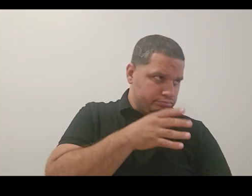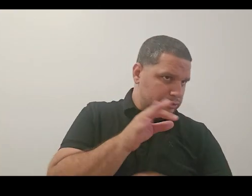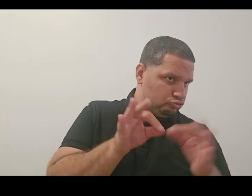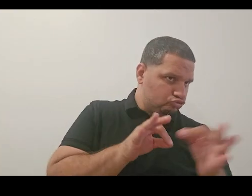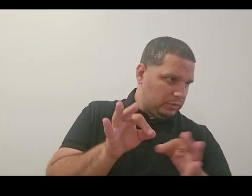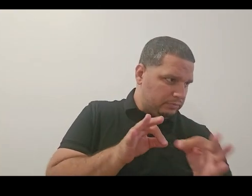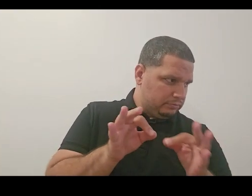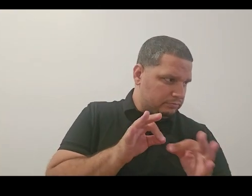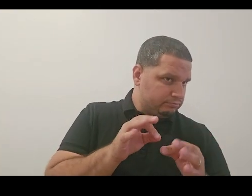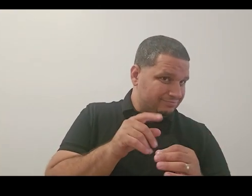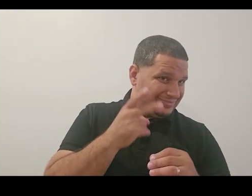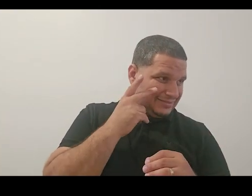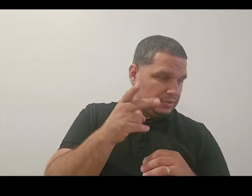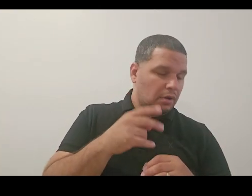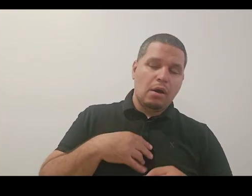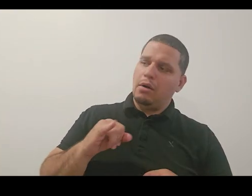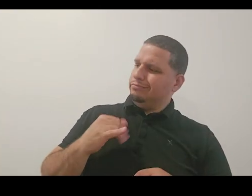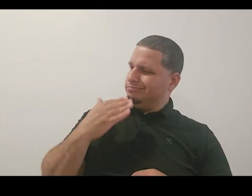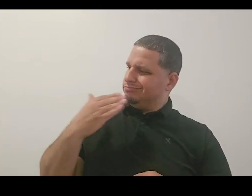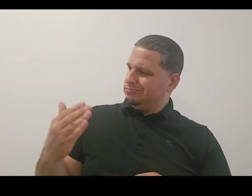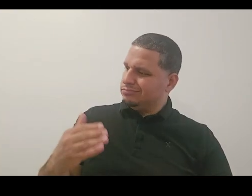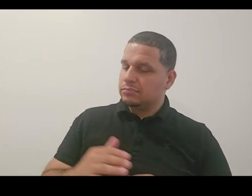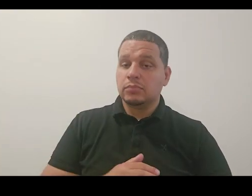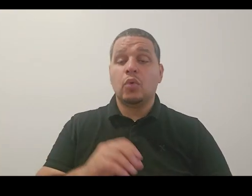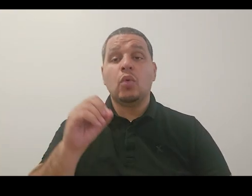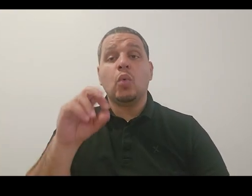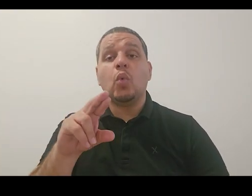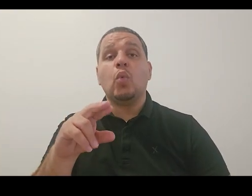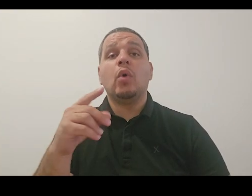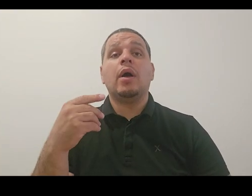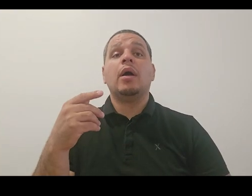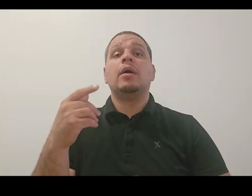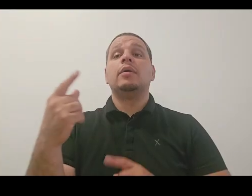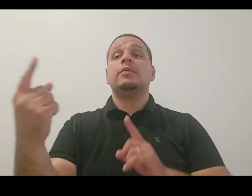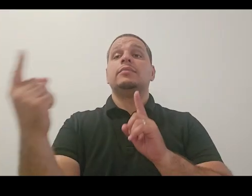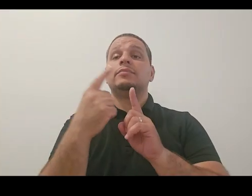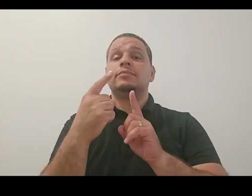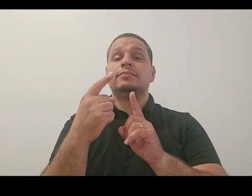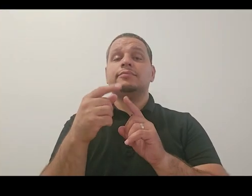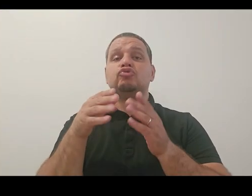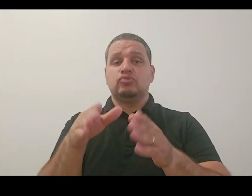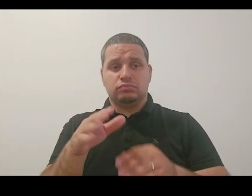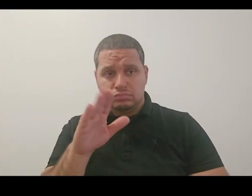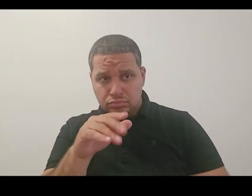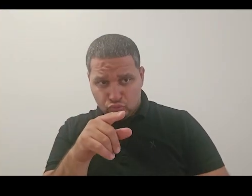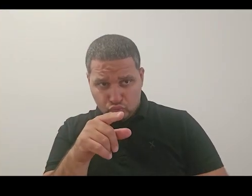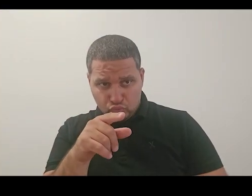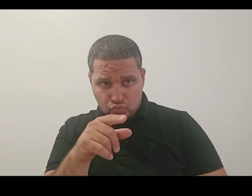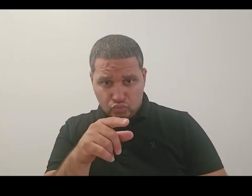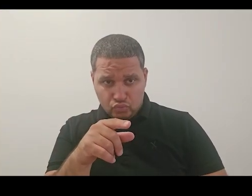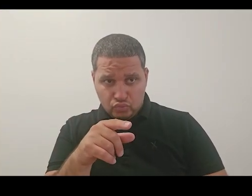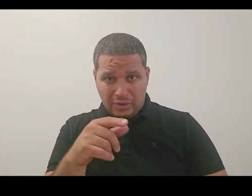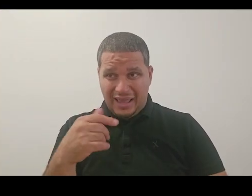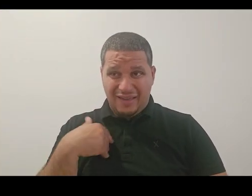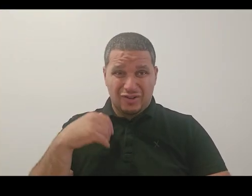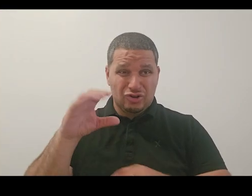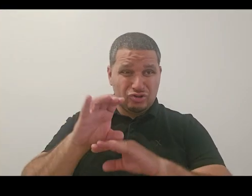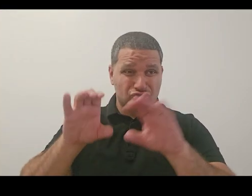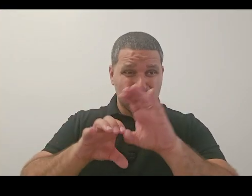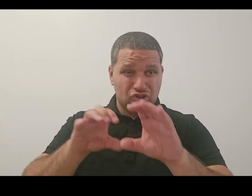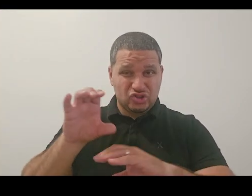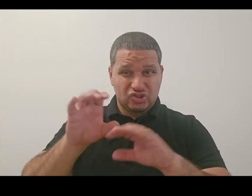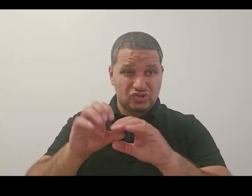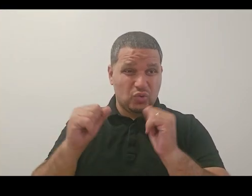describes something for me in a very evocative way, or someone comes across the street to me to matter-of-factly say, "Hey,